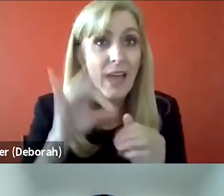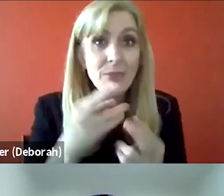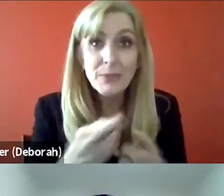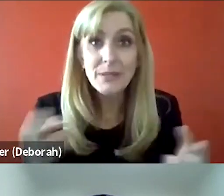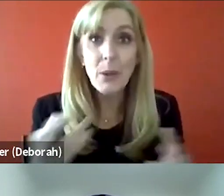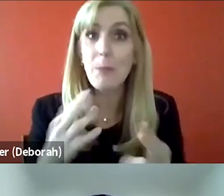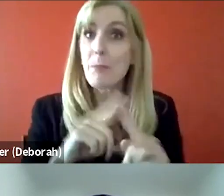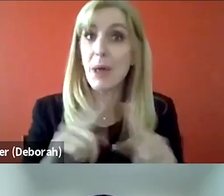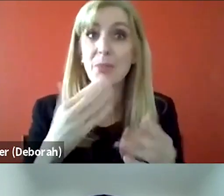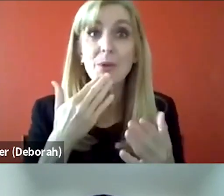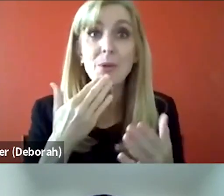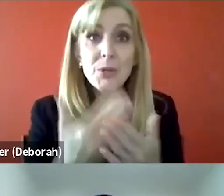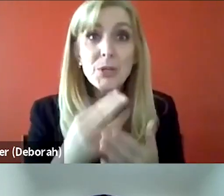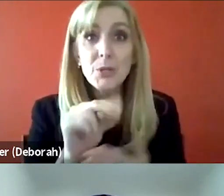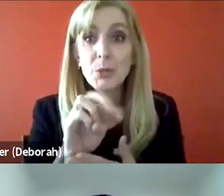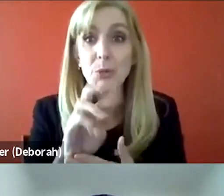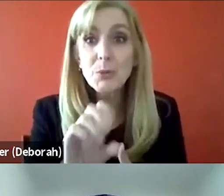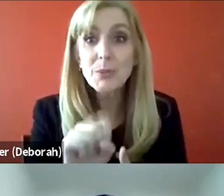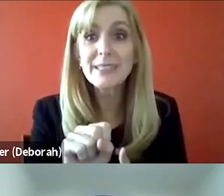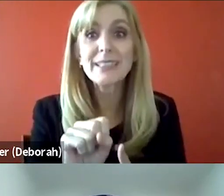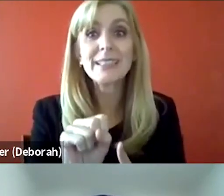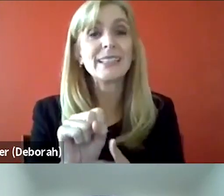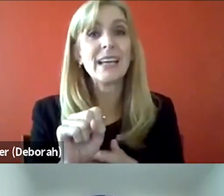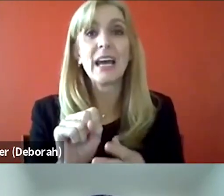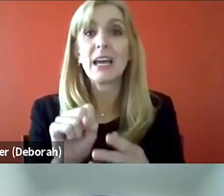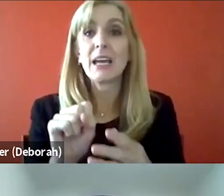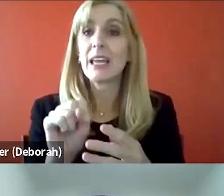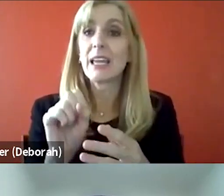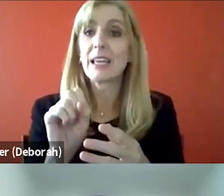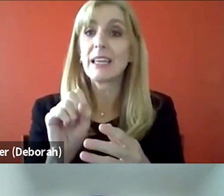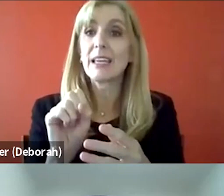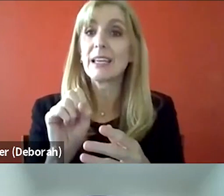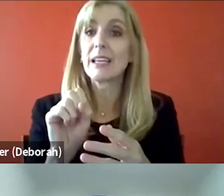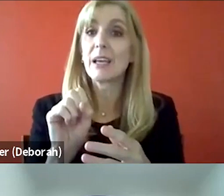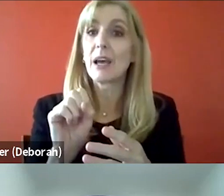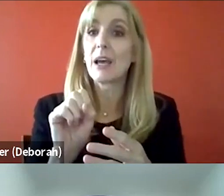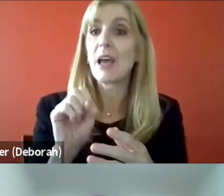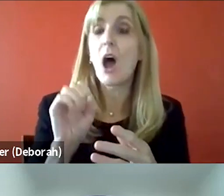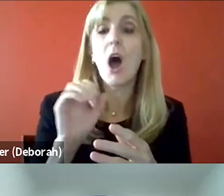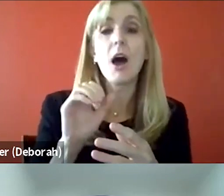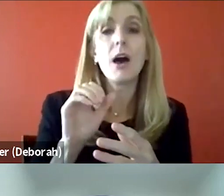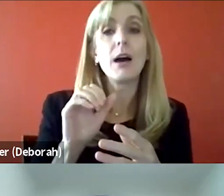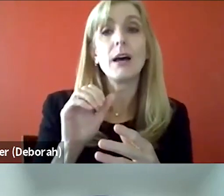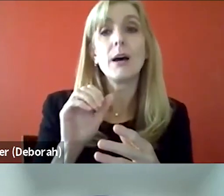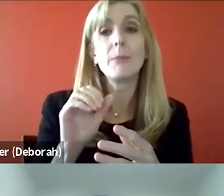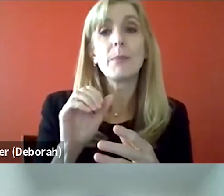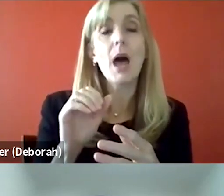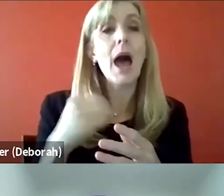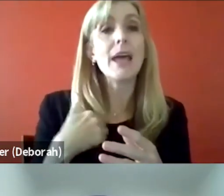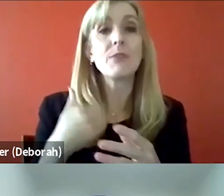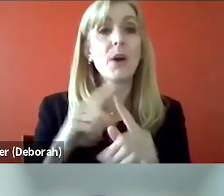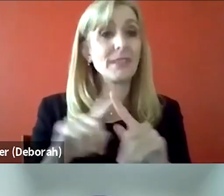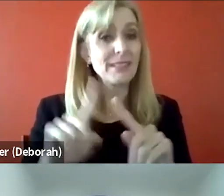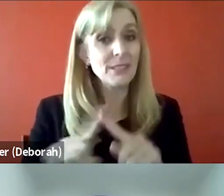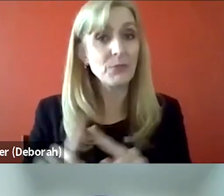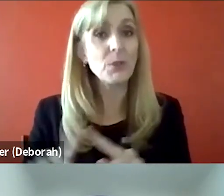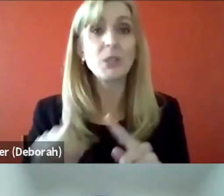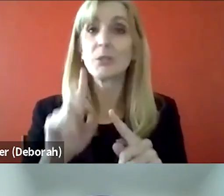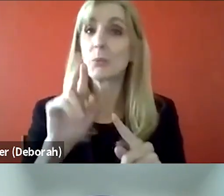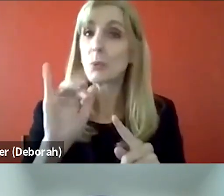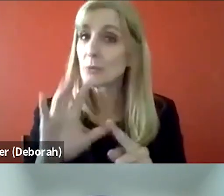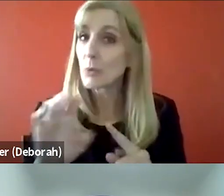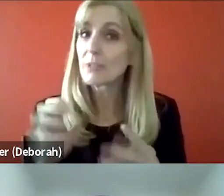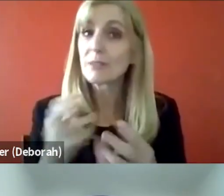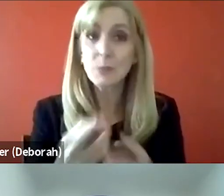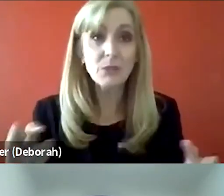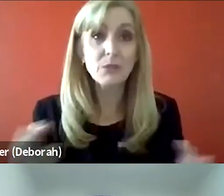great website called disability.umass that has all these resources out there, and hopefully will make it easier for